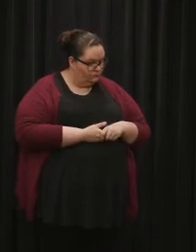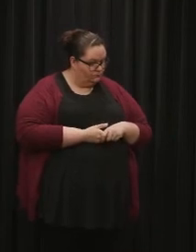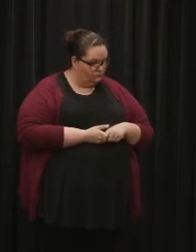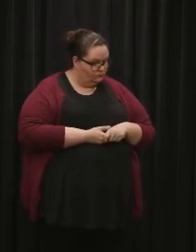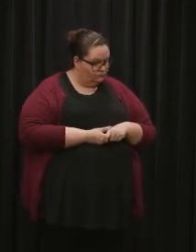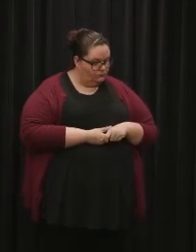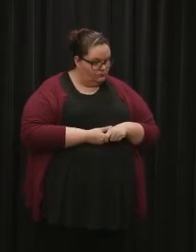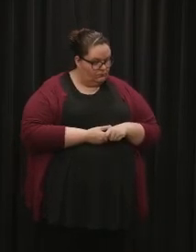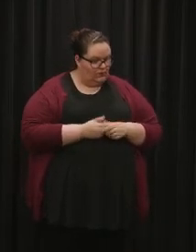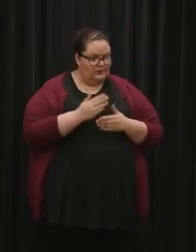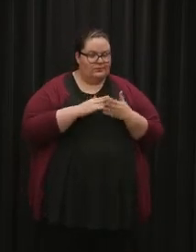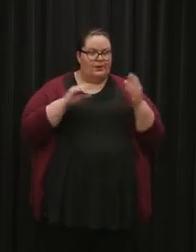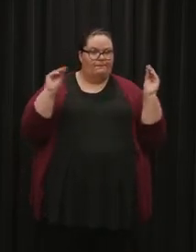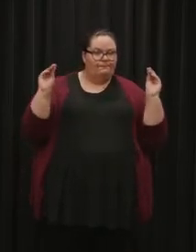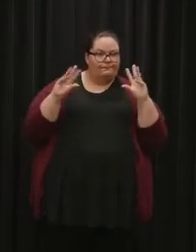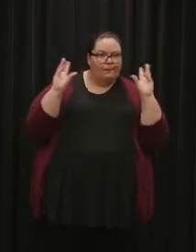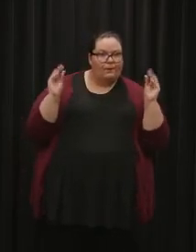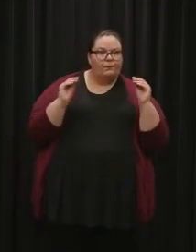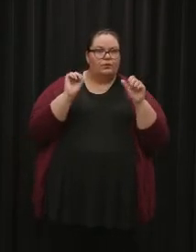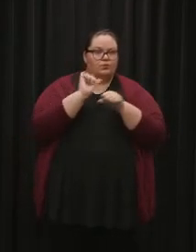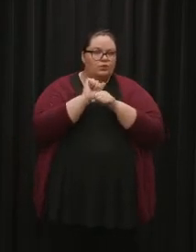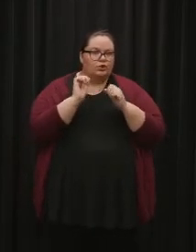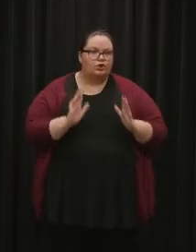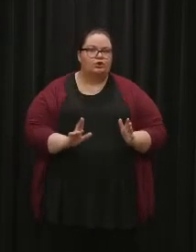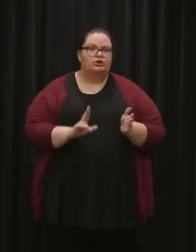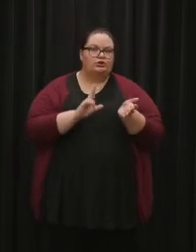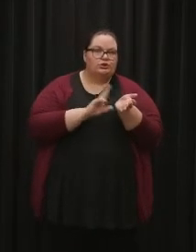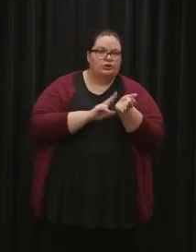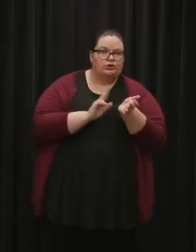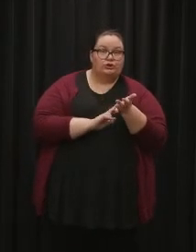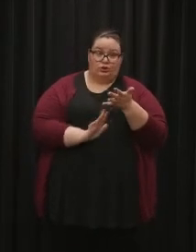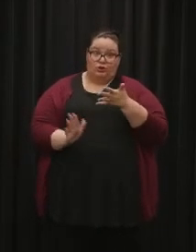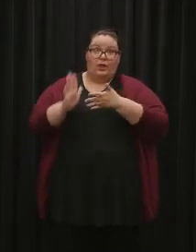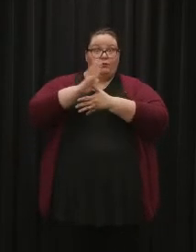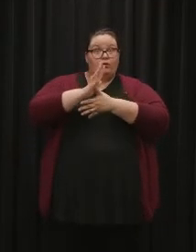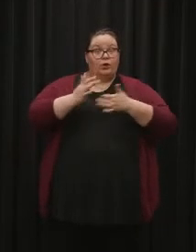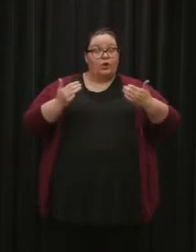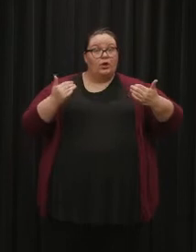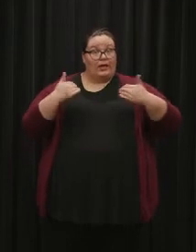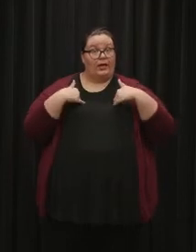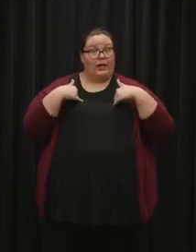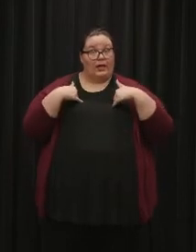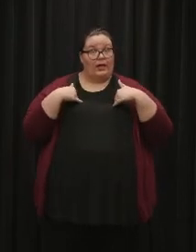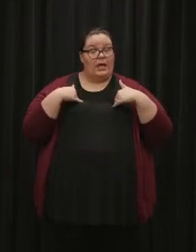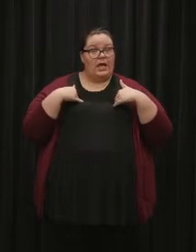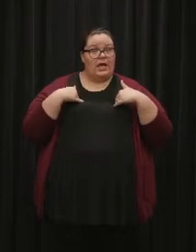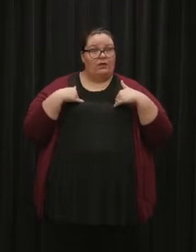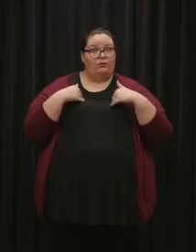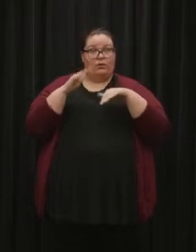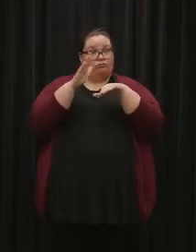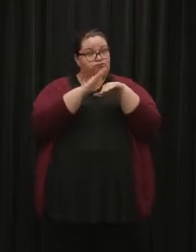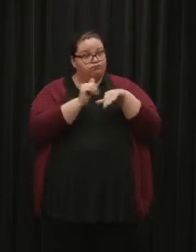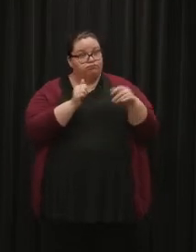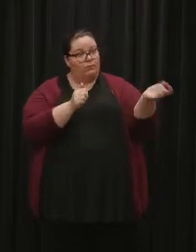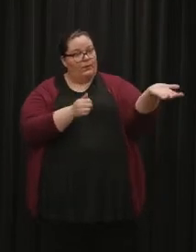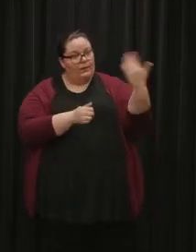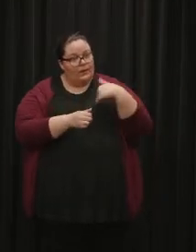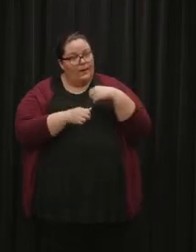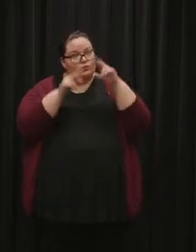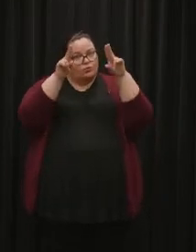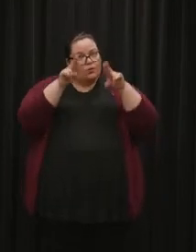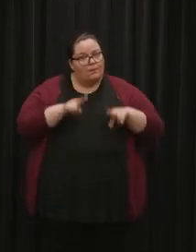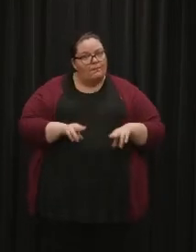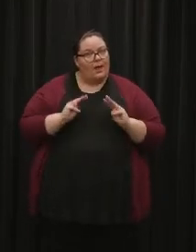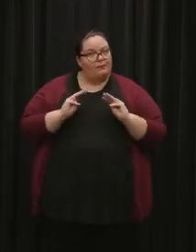Some paramedics, nurses, and other healthcare workers who were deemed priority for the vaccine were invited to apply to